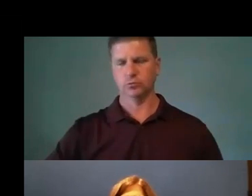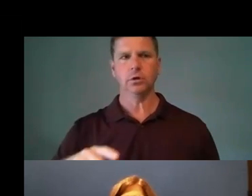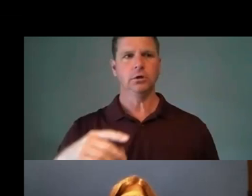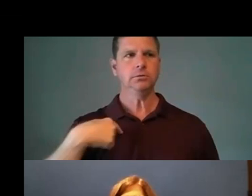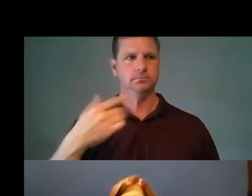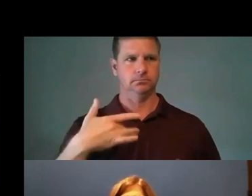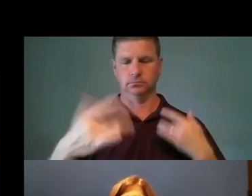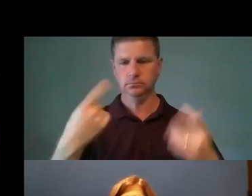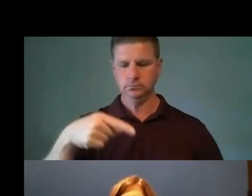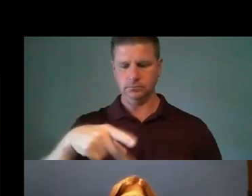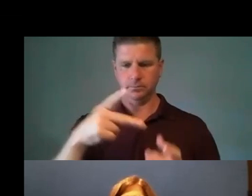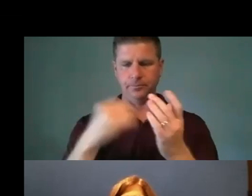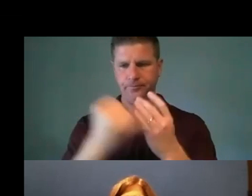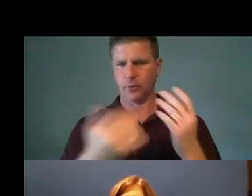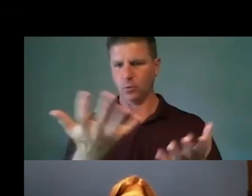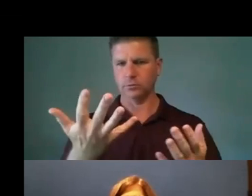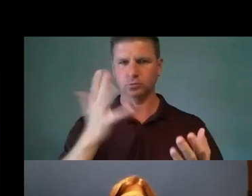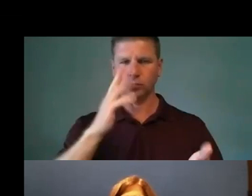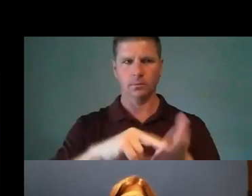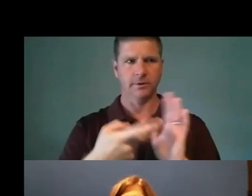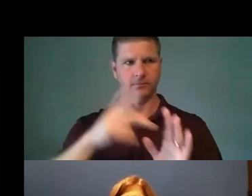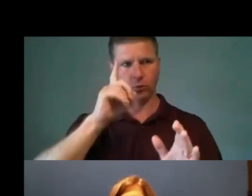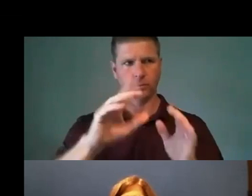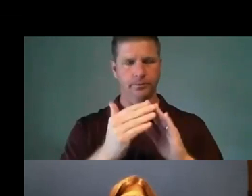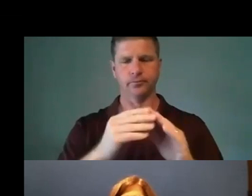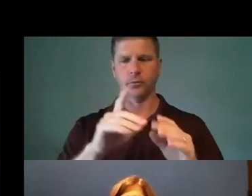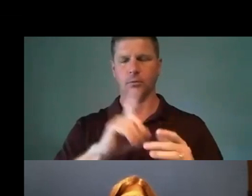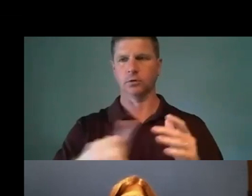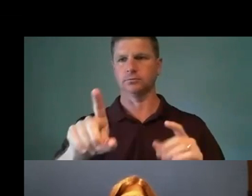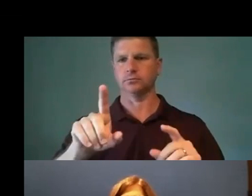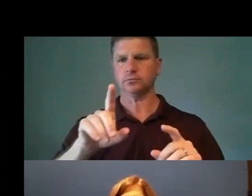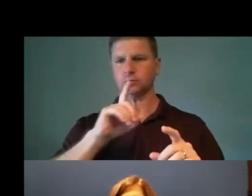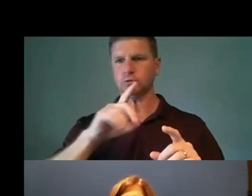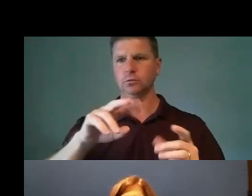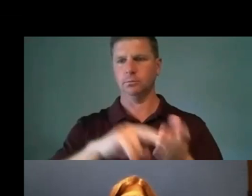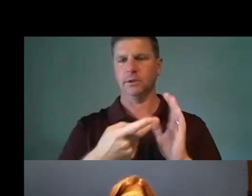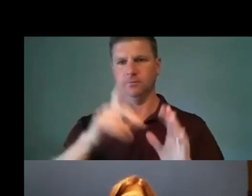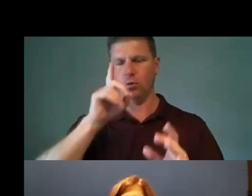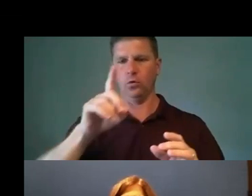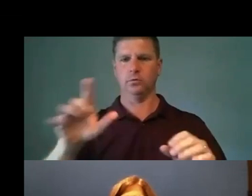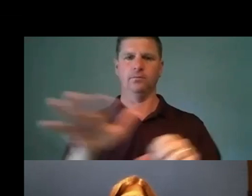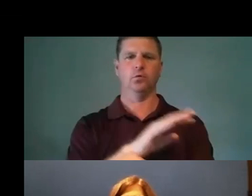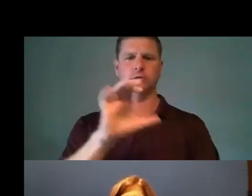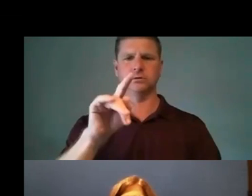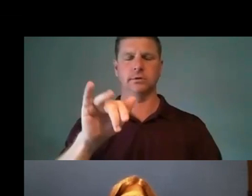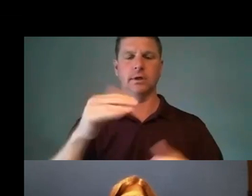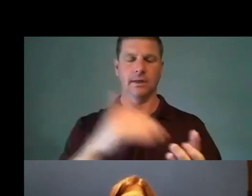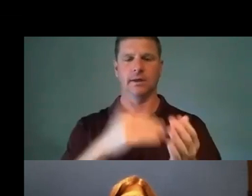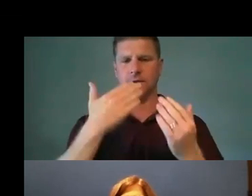project, what it's going to mean to this community, but really what it's going to mean to the entire city. So again, thank you